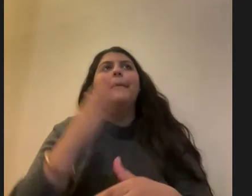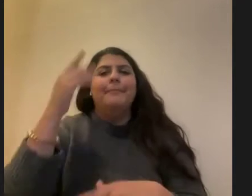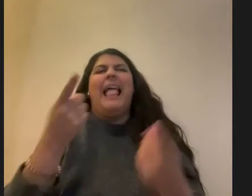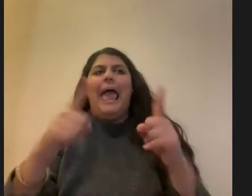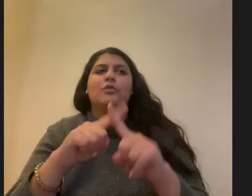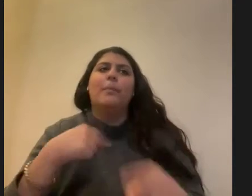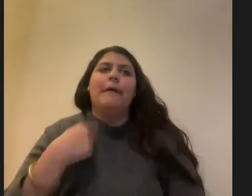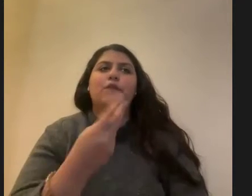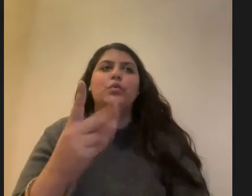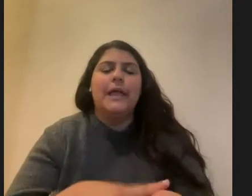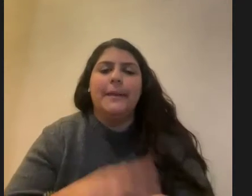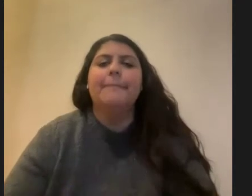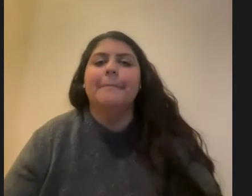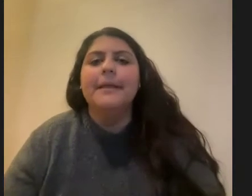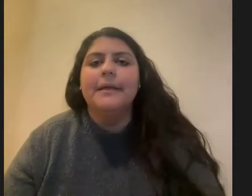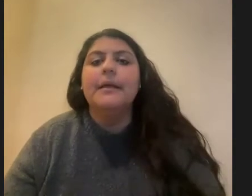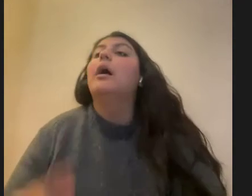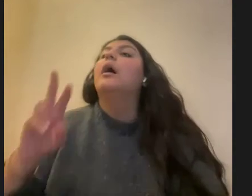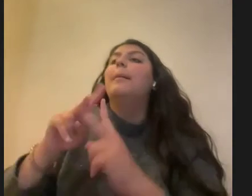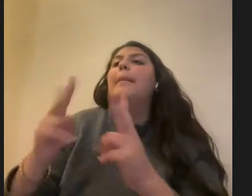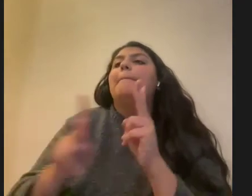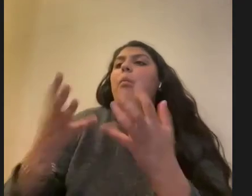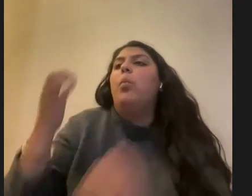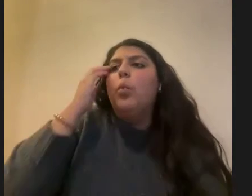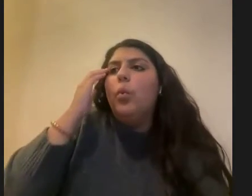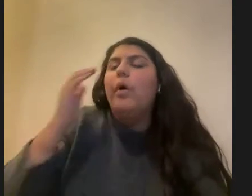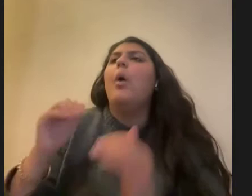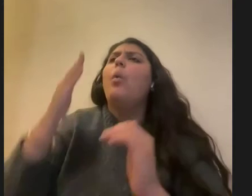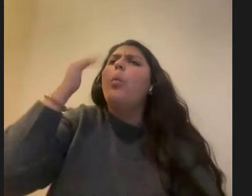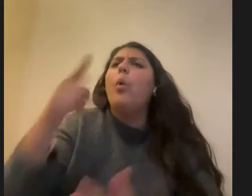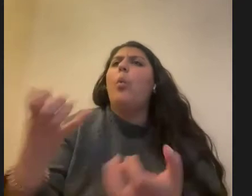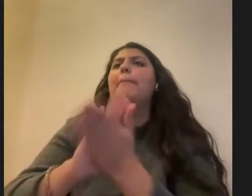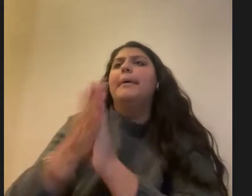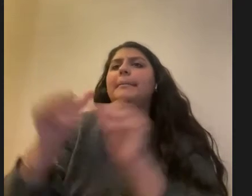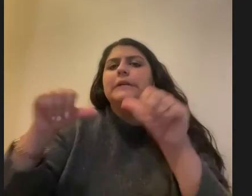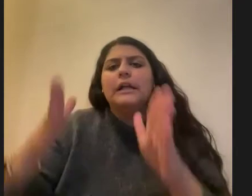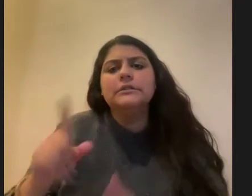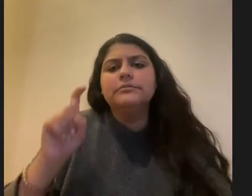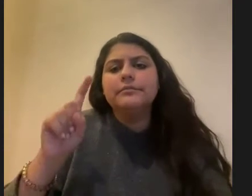Yeah. A couple different people wanted to know, why did you want to become a scientist?